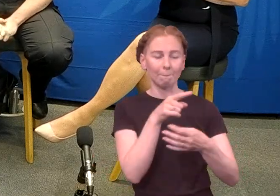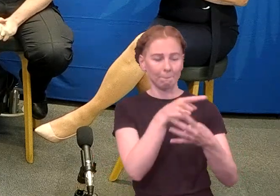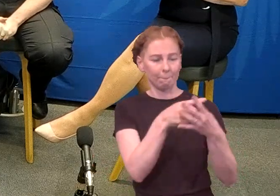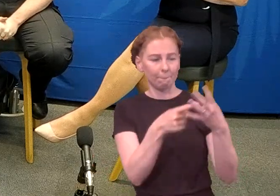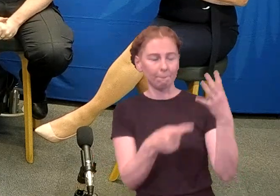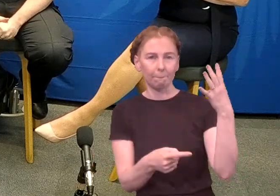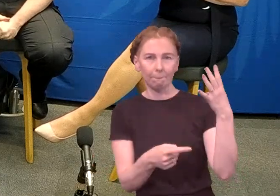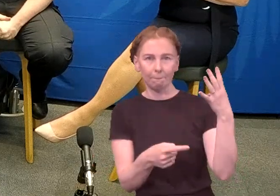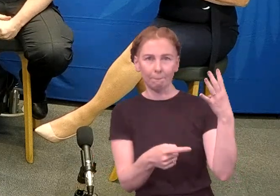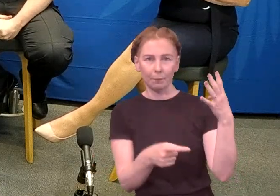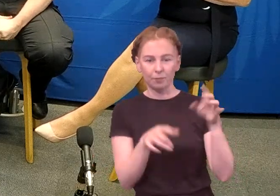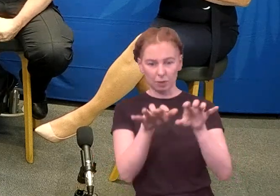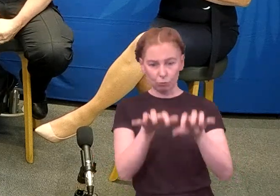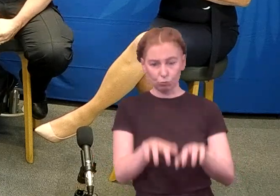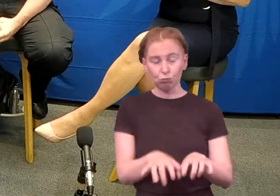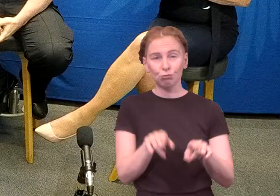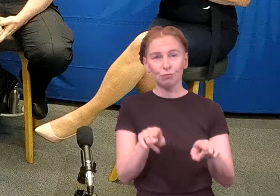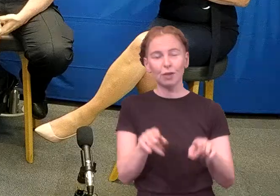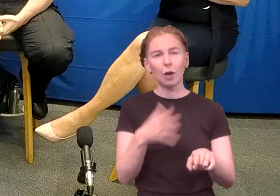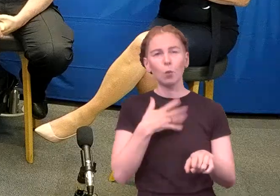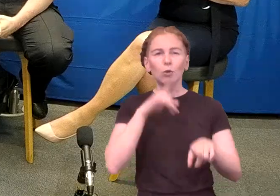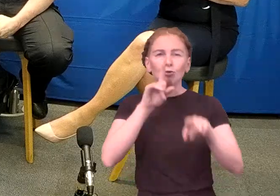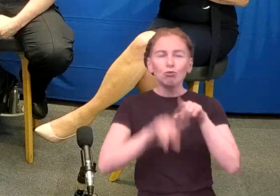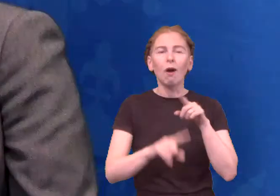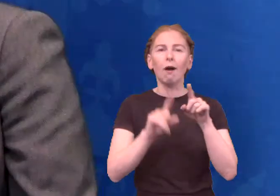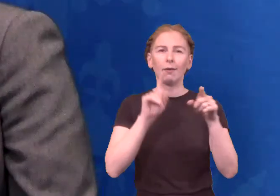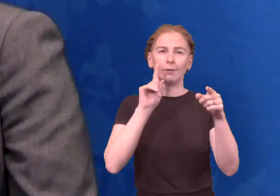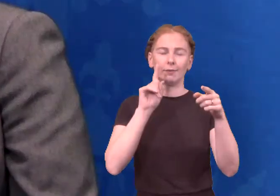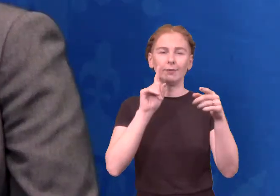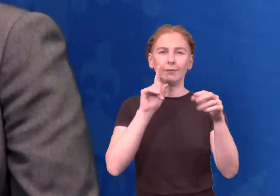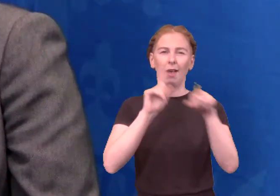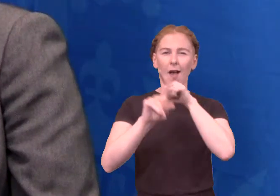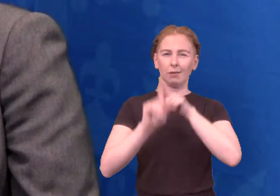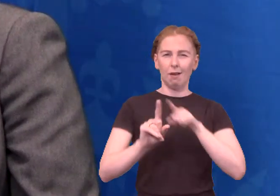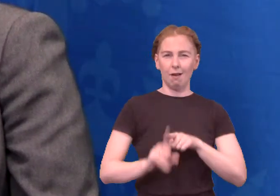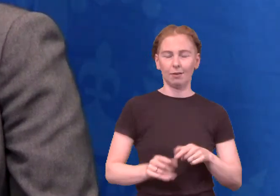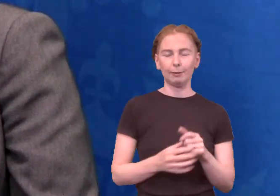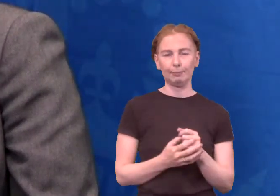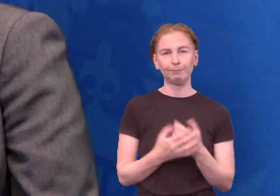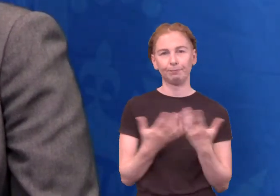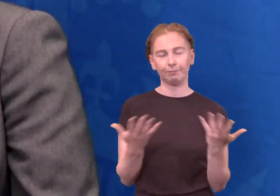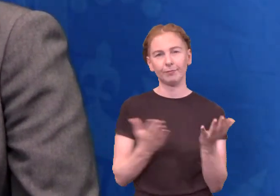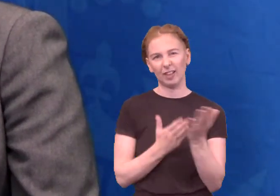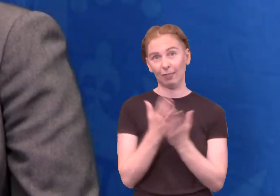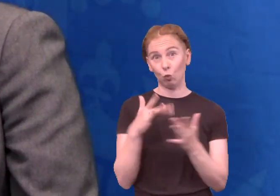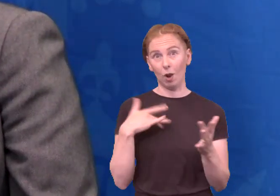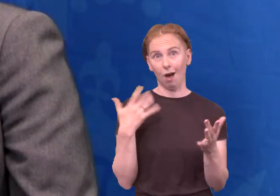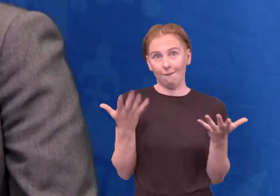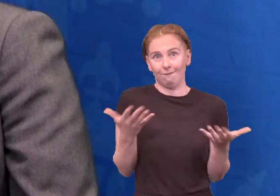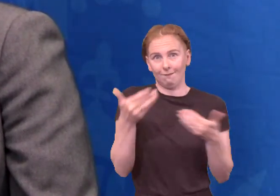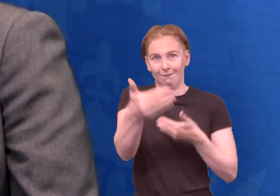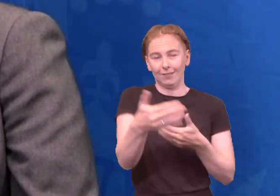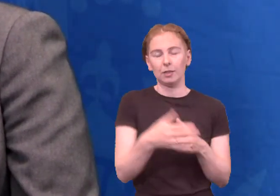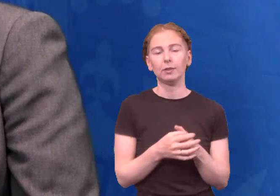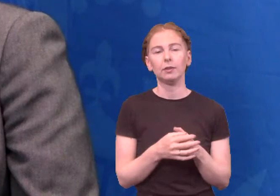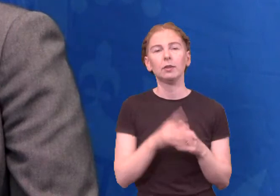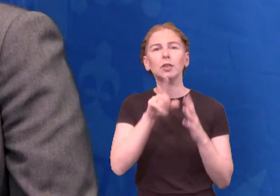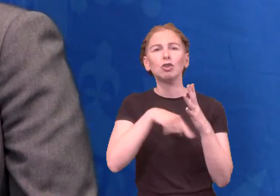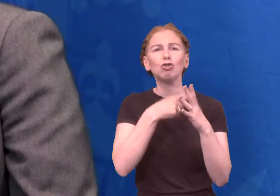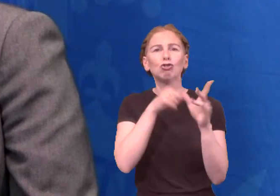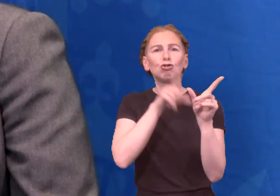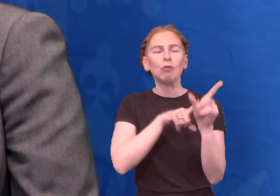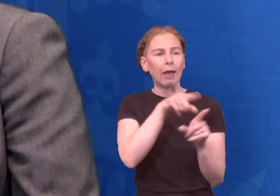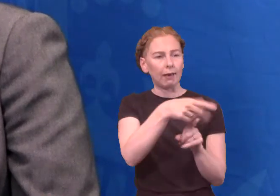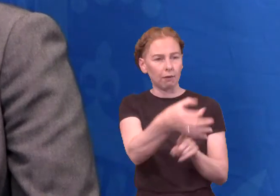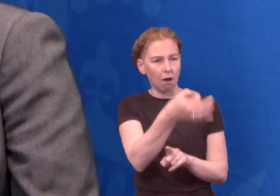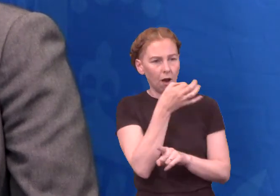so I want to make sure that we can try and answer all of those whilst we're still live. Jay has asked, and I think this is